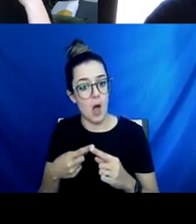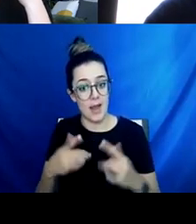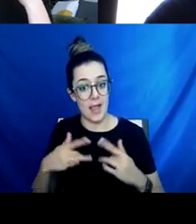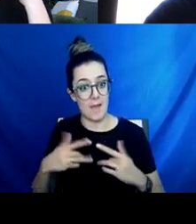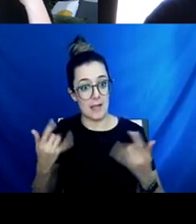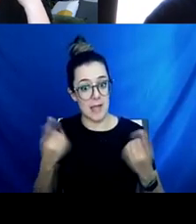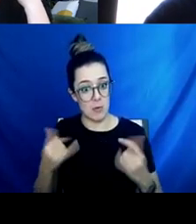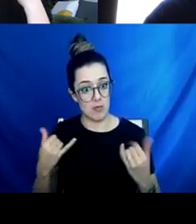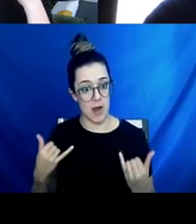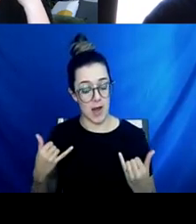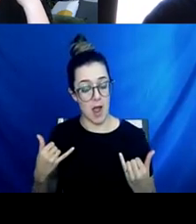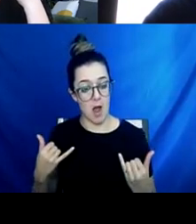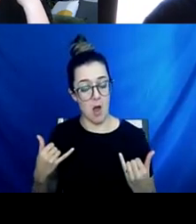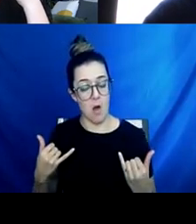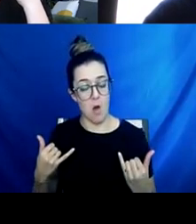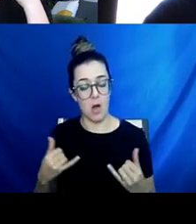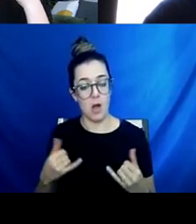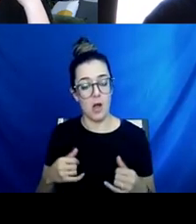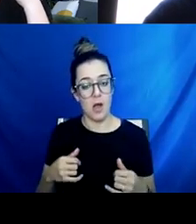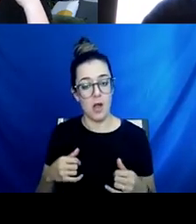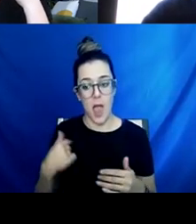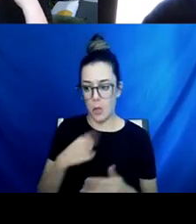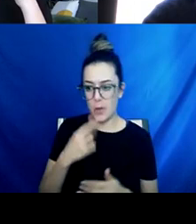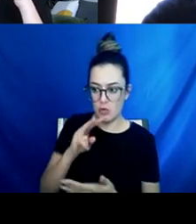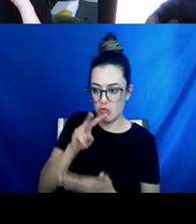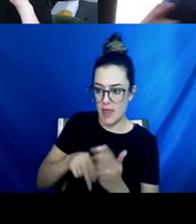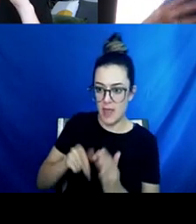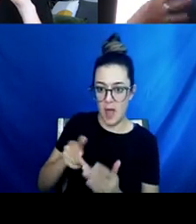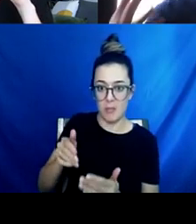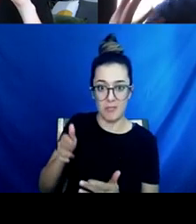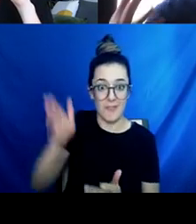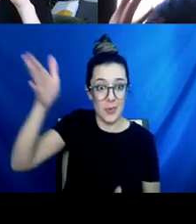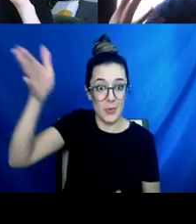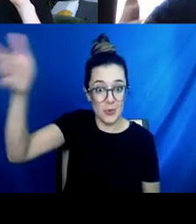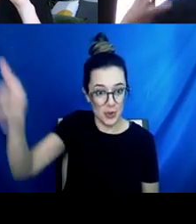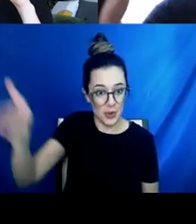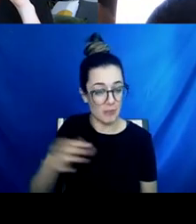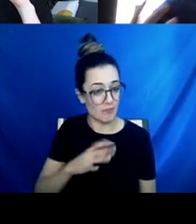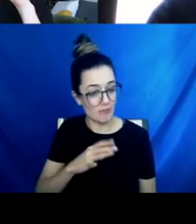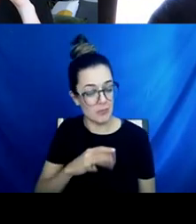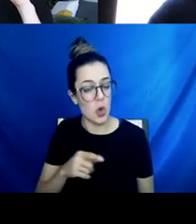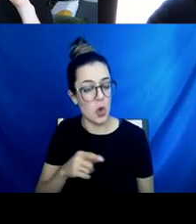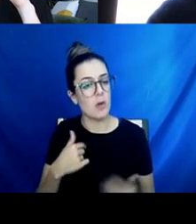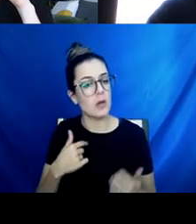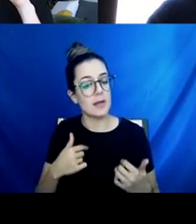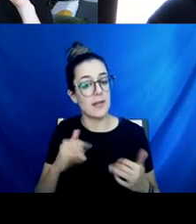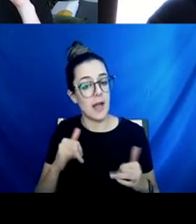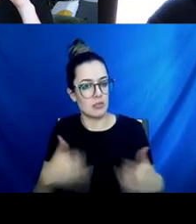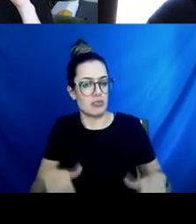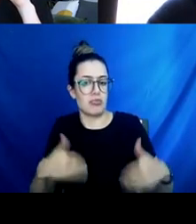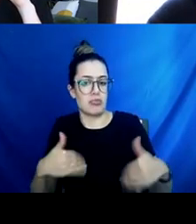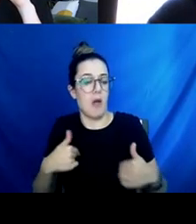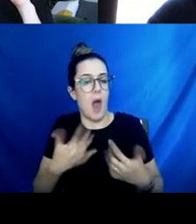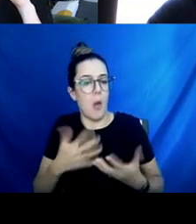border? I know. It's funny because I was just talking to my dad before this talk. He said, they're going to ask you about the Haitian people at the